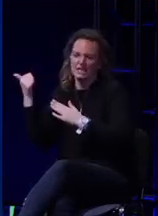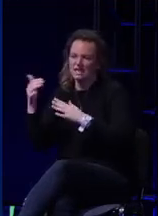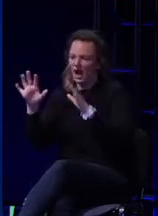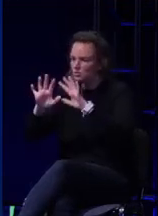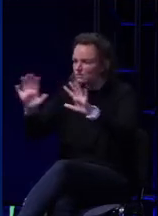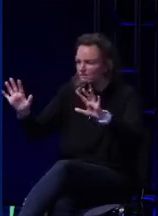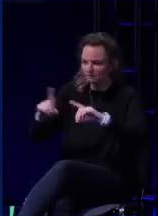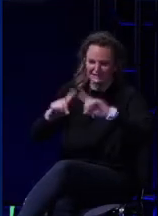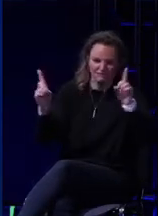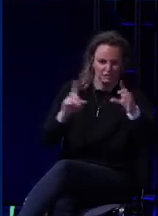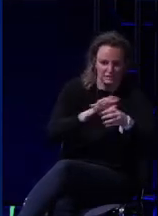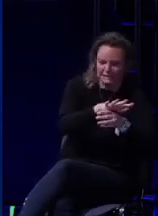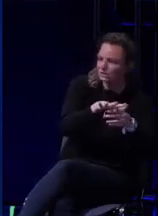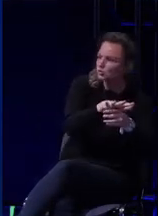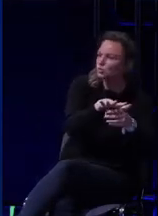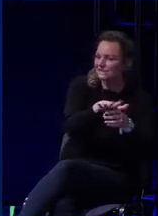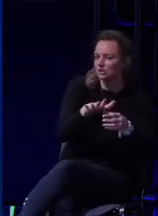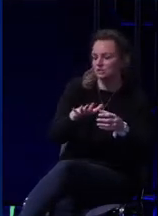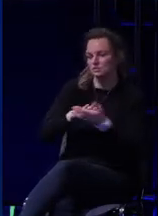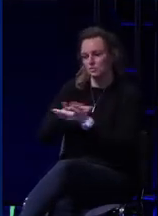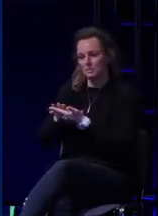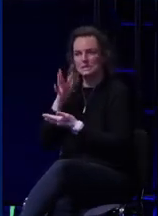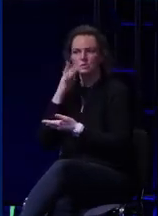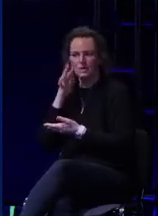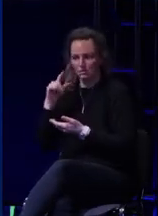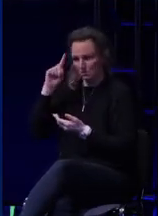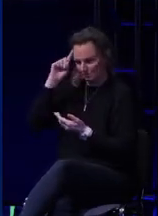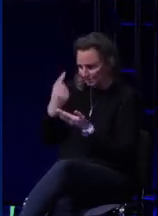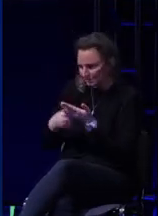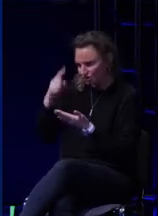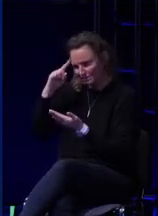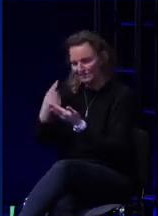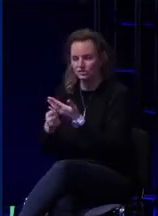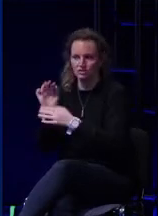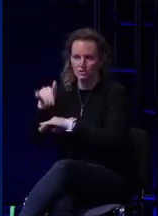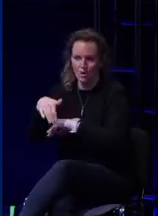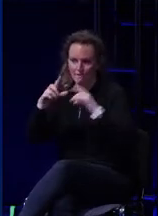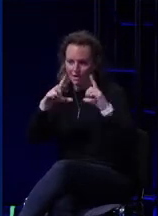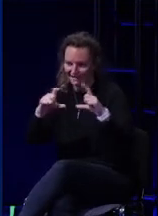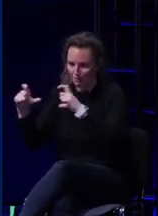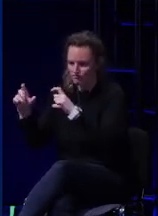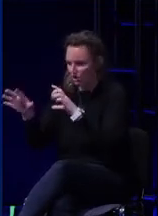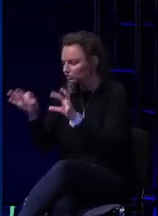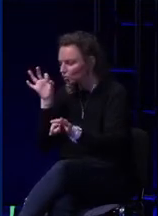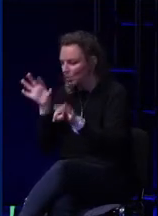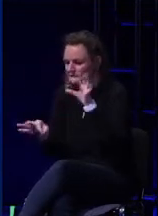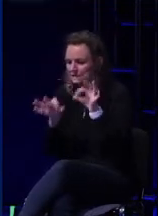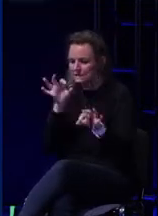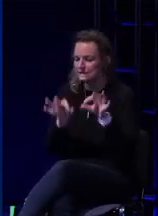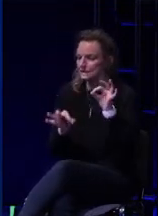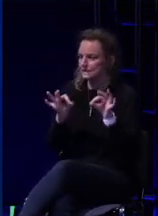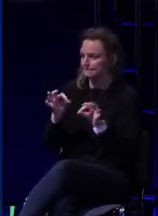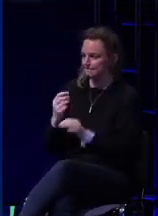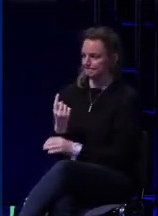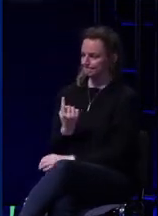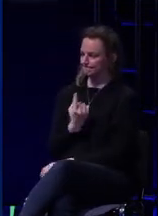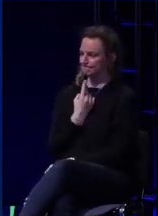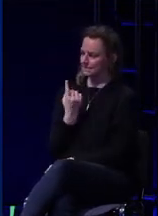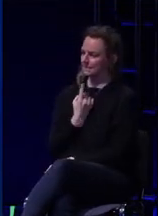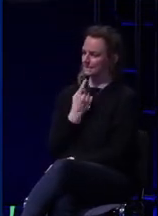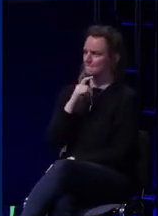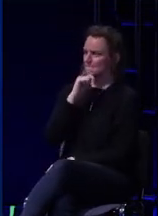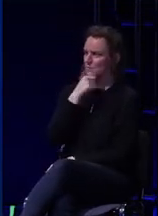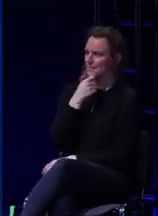to then making camera choices, I mean, I personally tend to just make. We'll